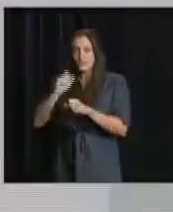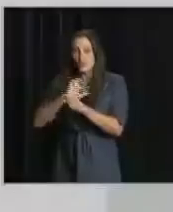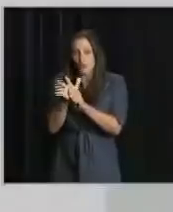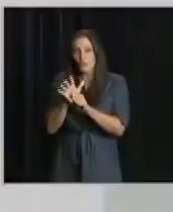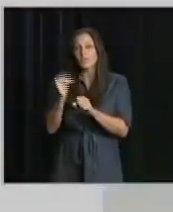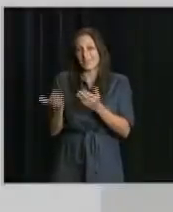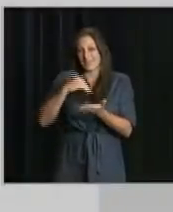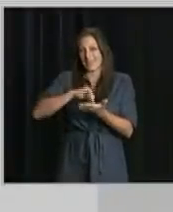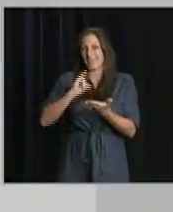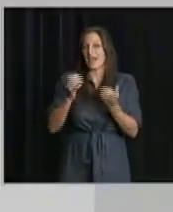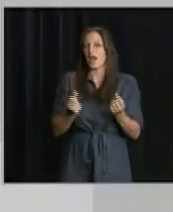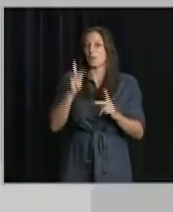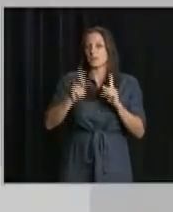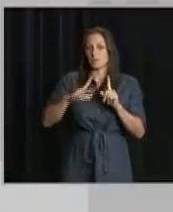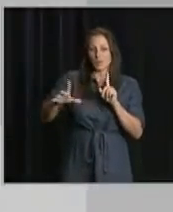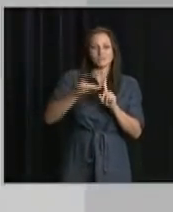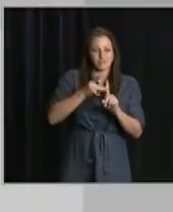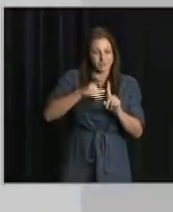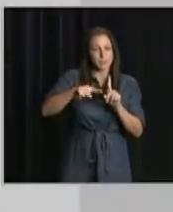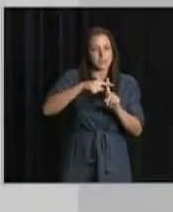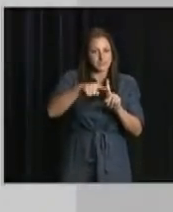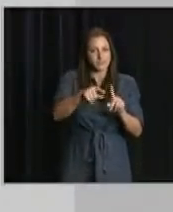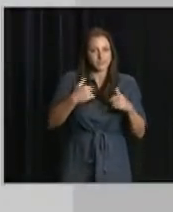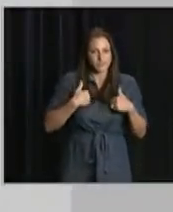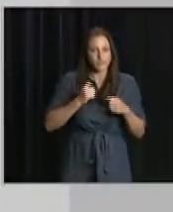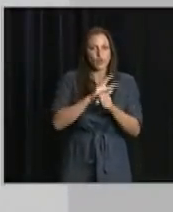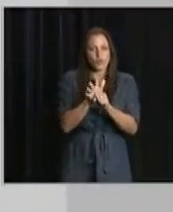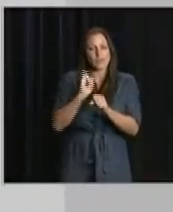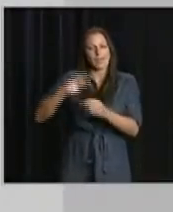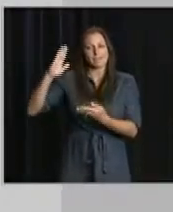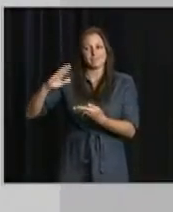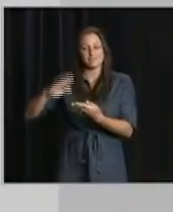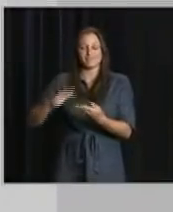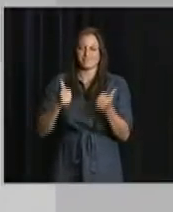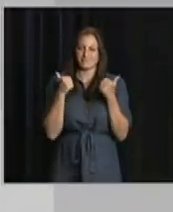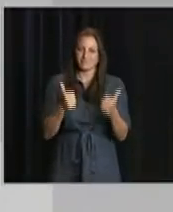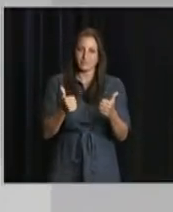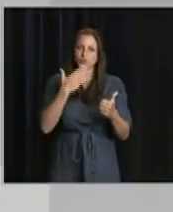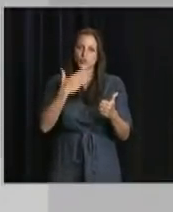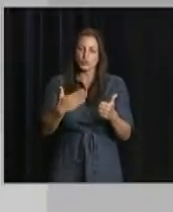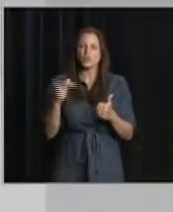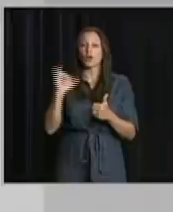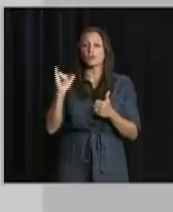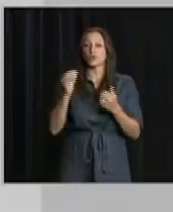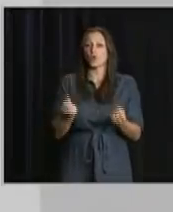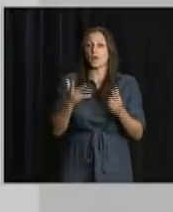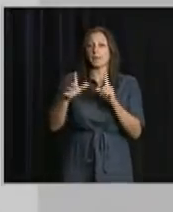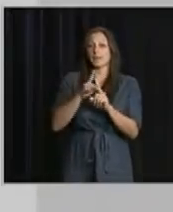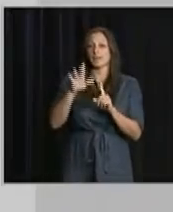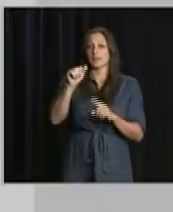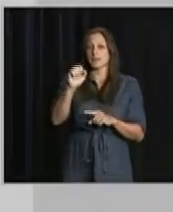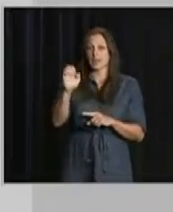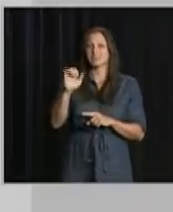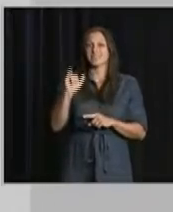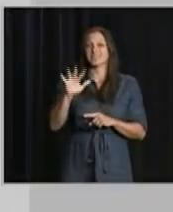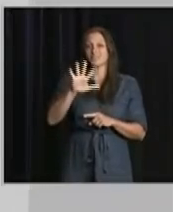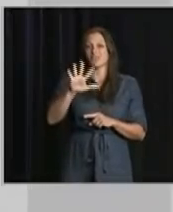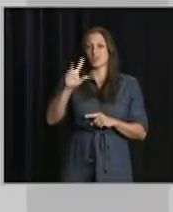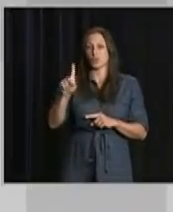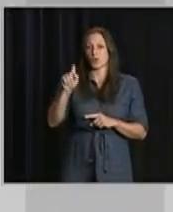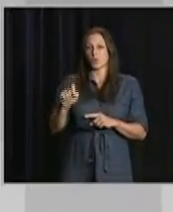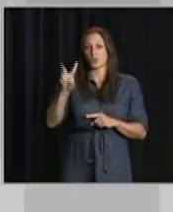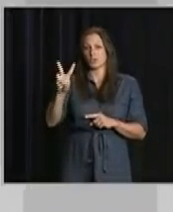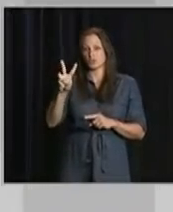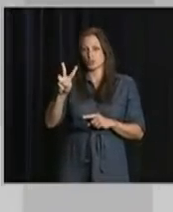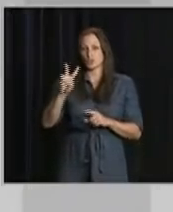again, good news and going in the right direction. Our case rate has also dropped to 51.2 cases per